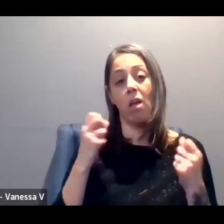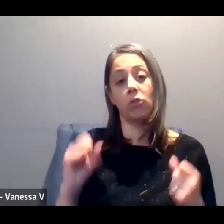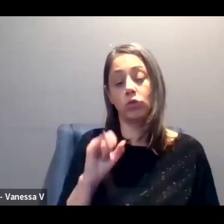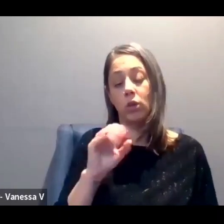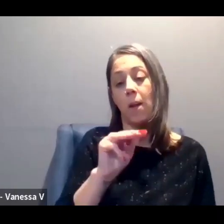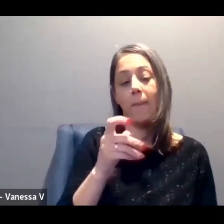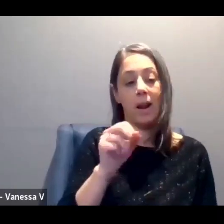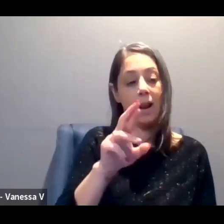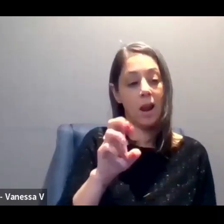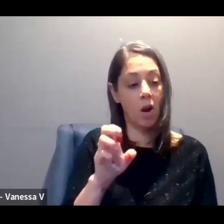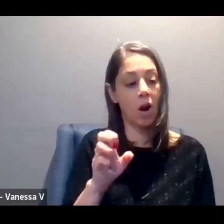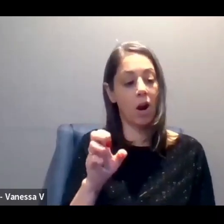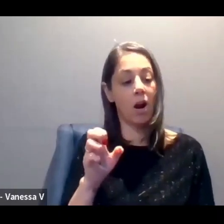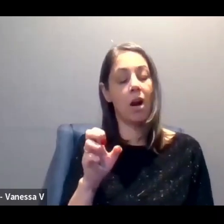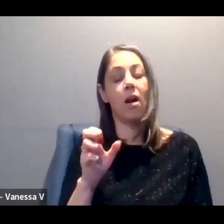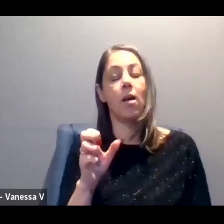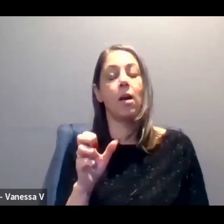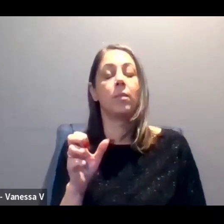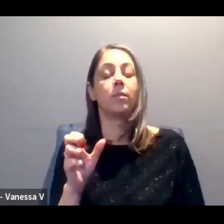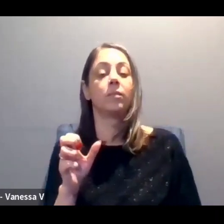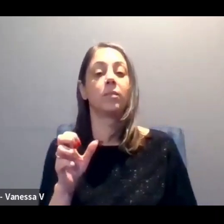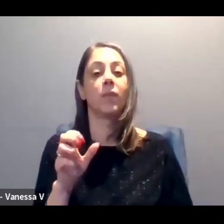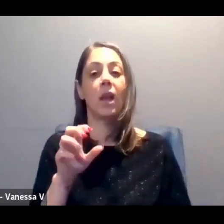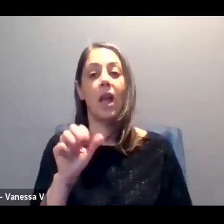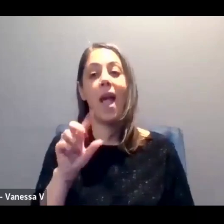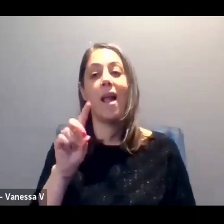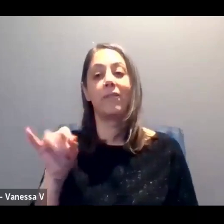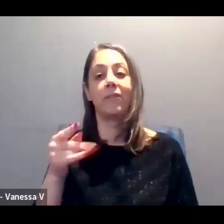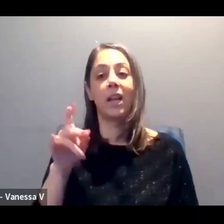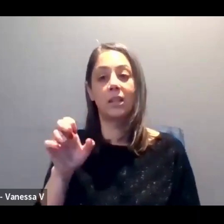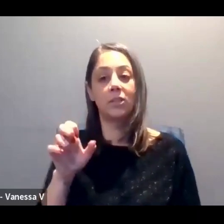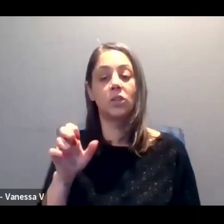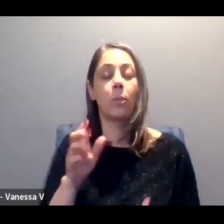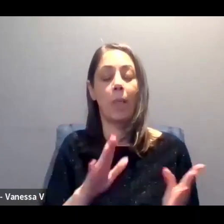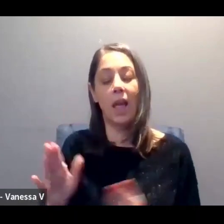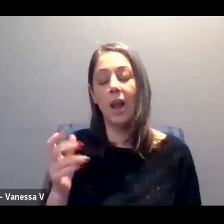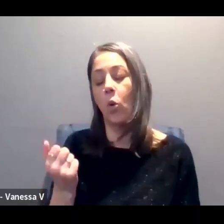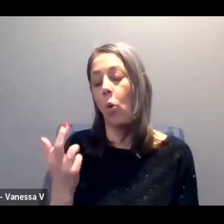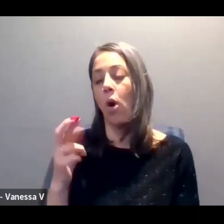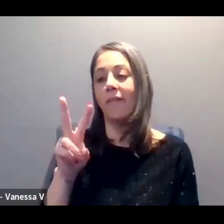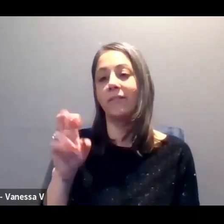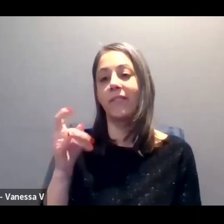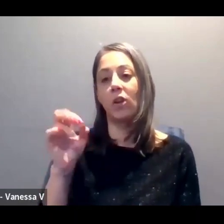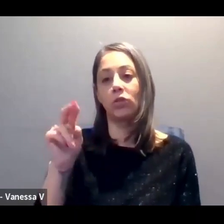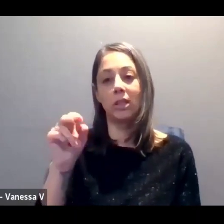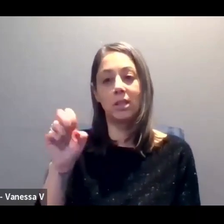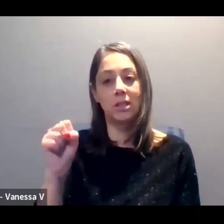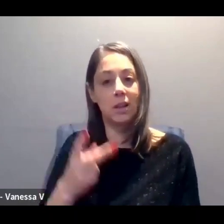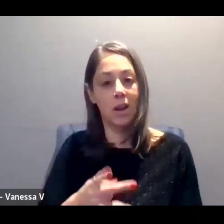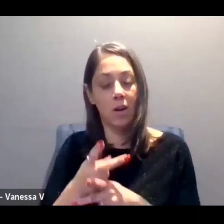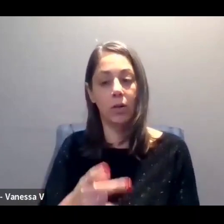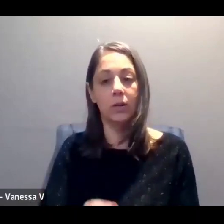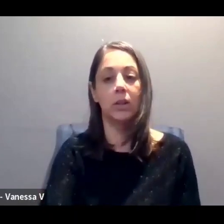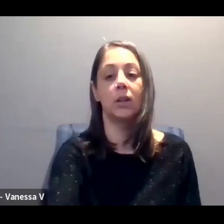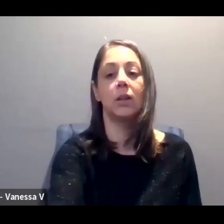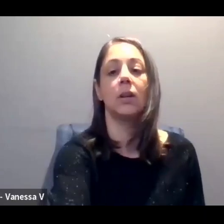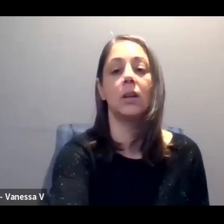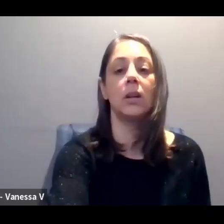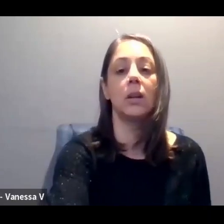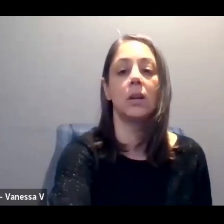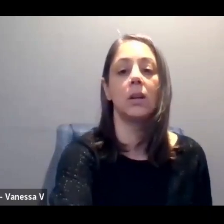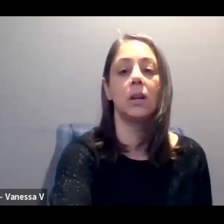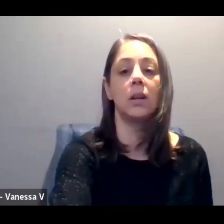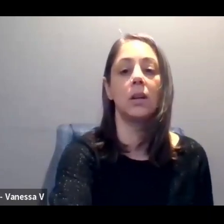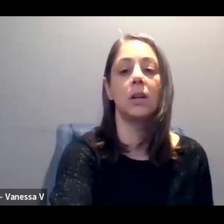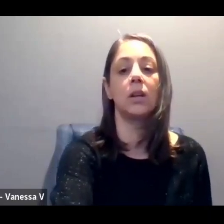Medicare Advantage plan, also veterans care, things like that. So, but these again are just a